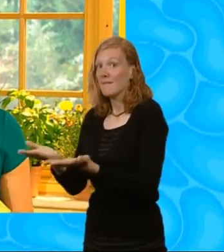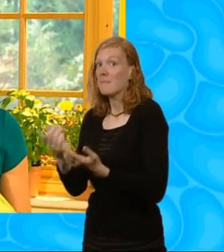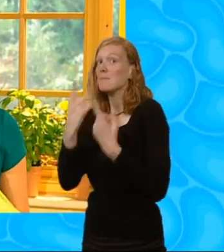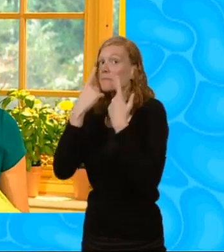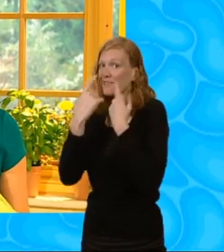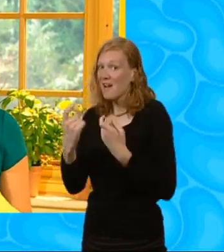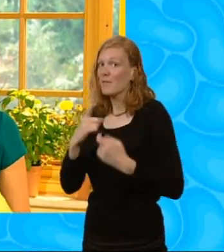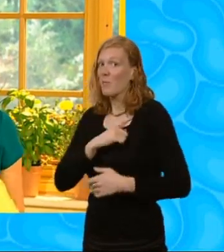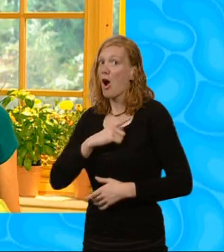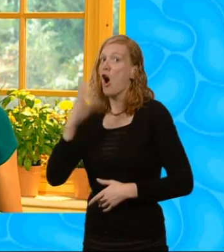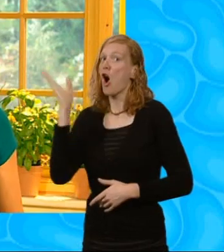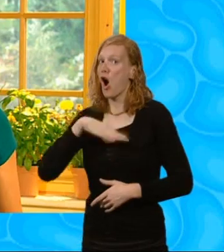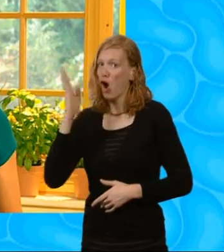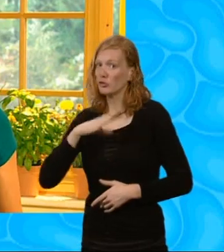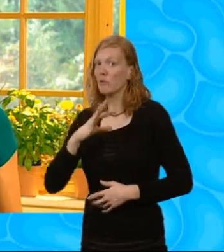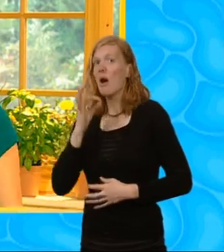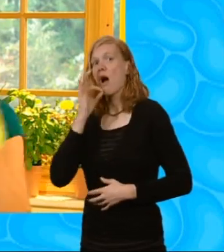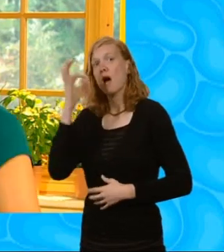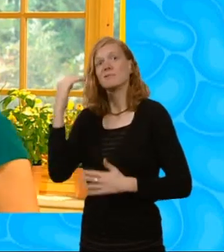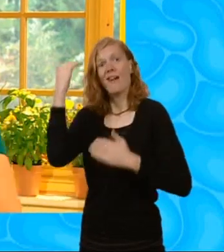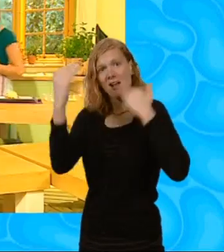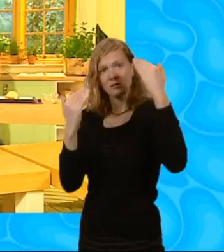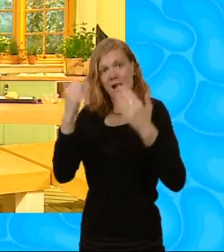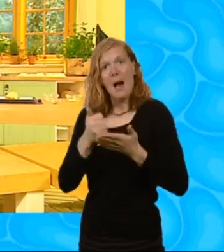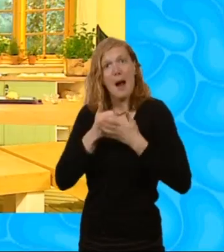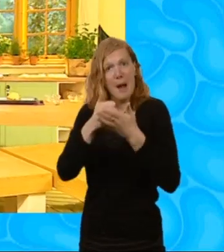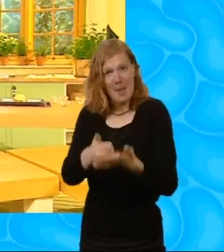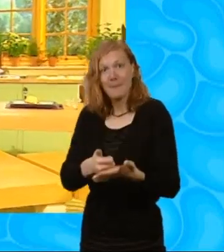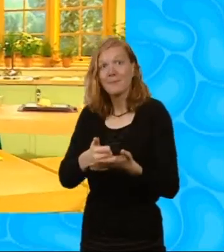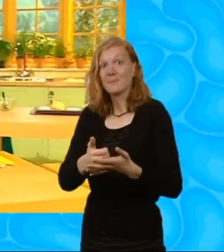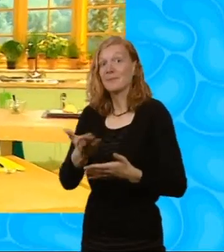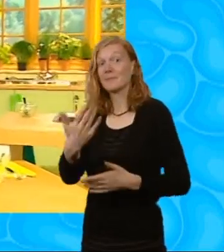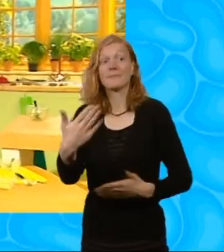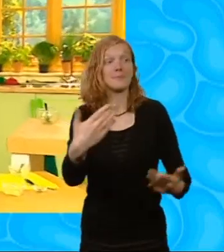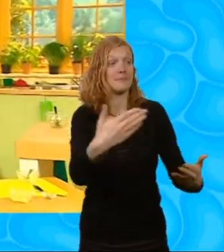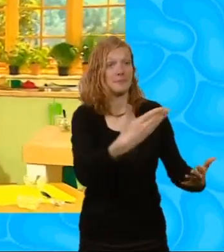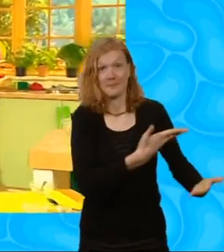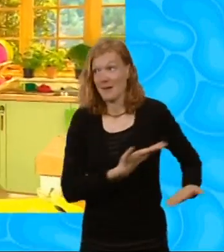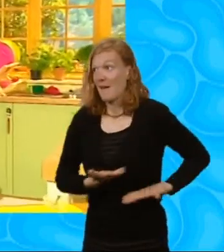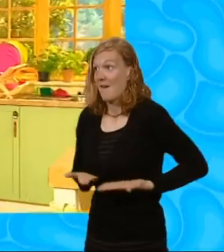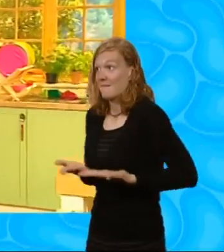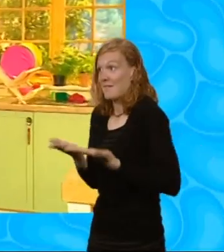it's hot in there. So get an adult to help you. Come on, everyone, bring your cheesy chicken.